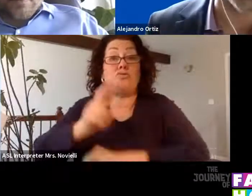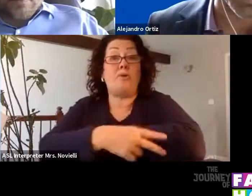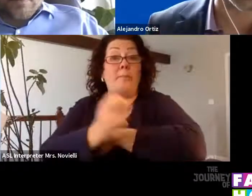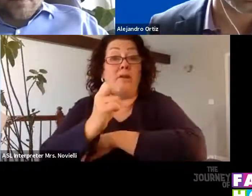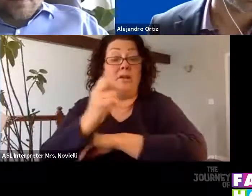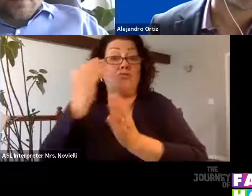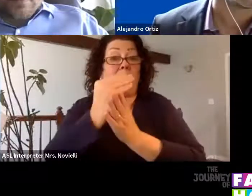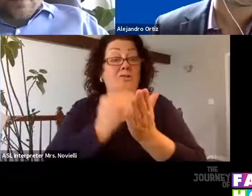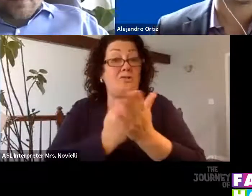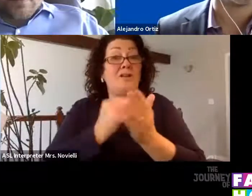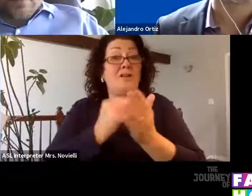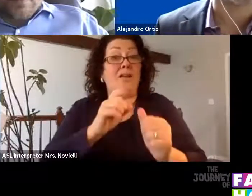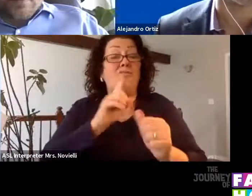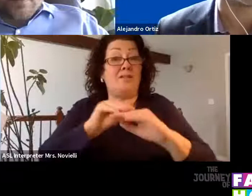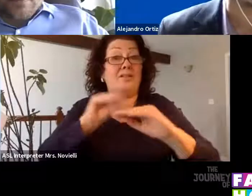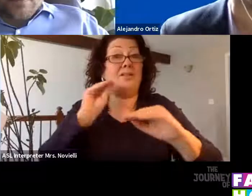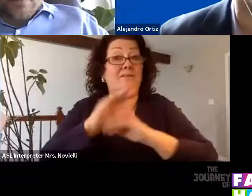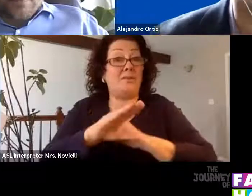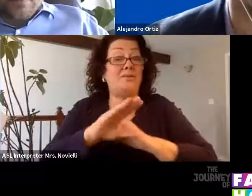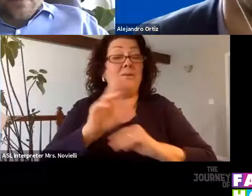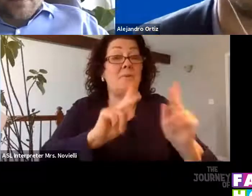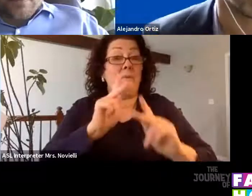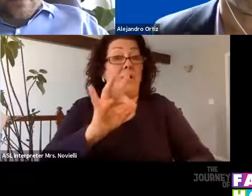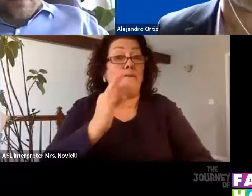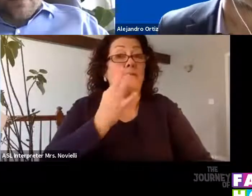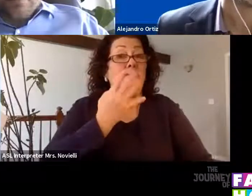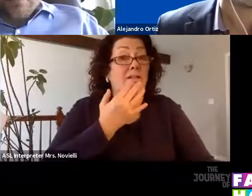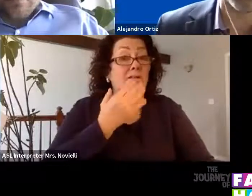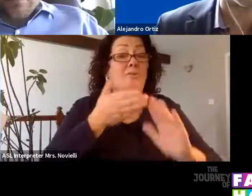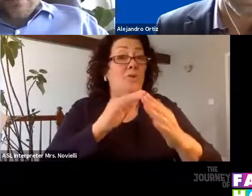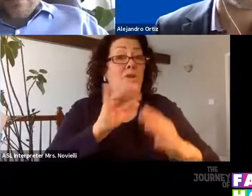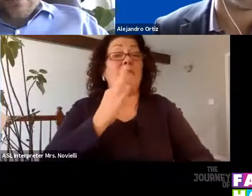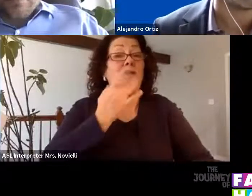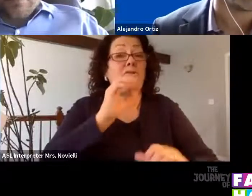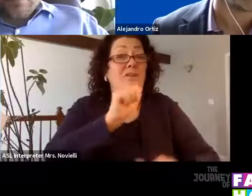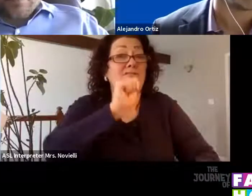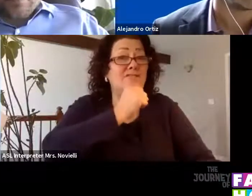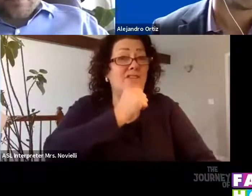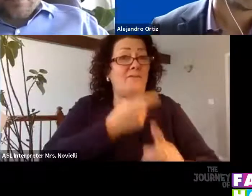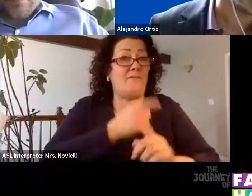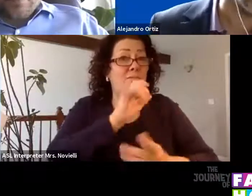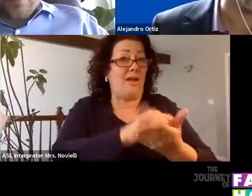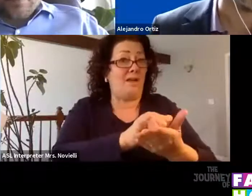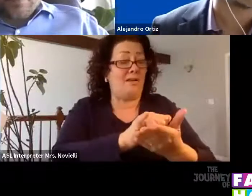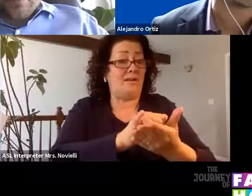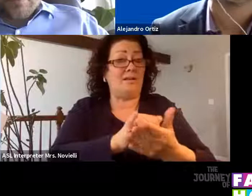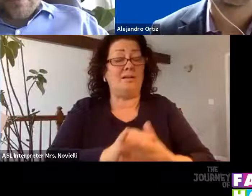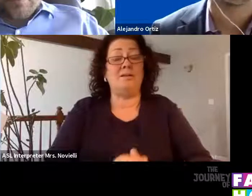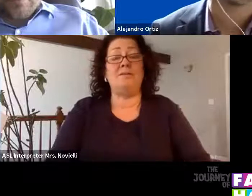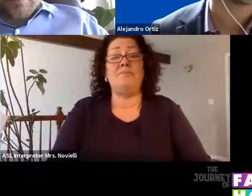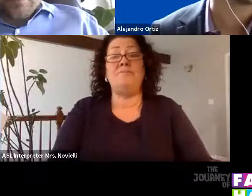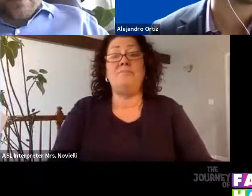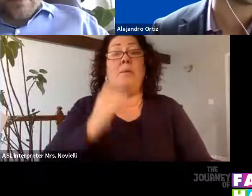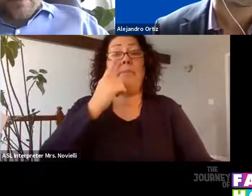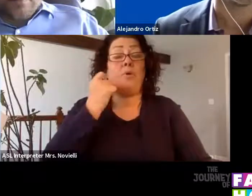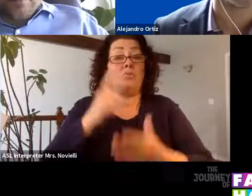disparate impact on communities of color, given the rates that they are, what is happening in another context, in this case, in the